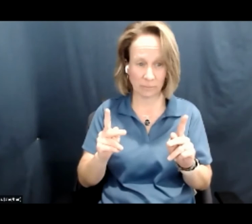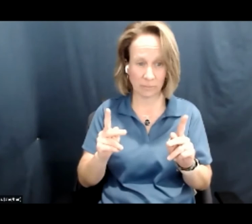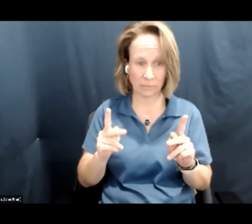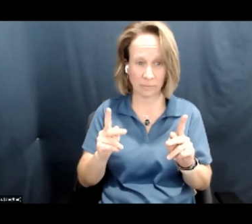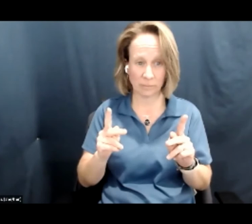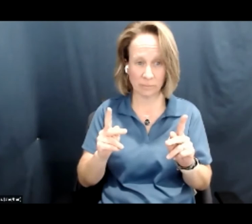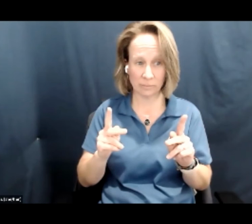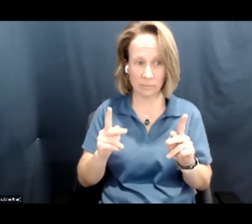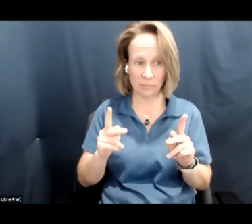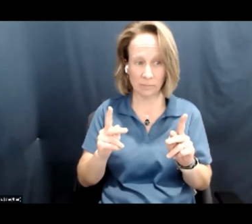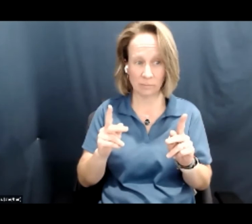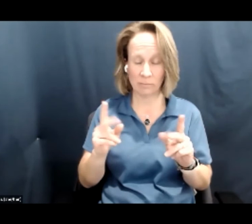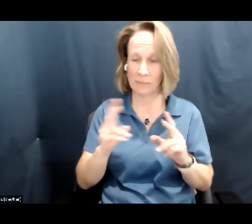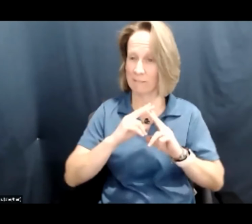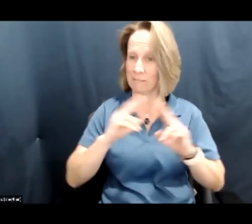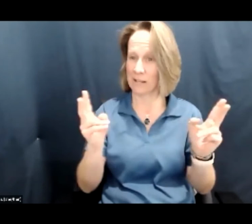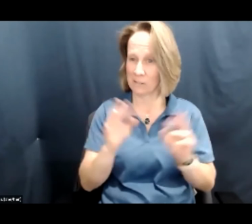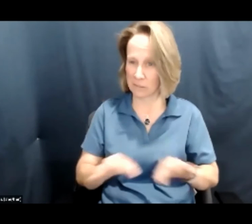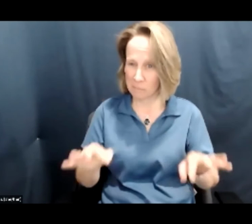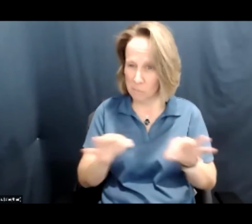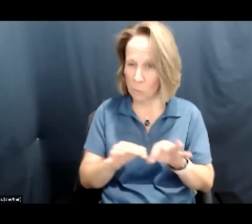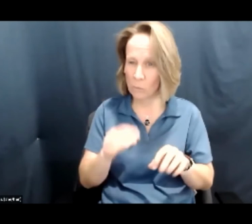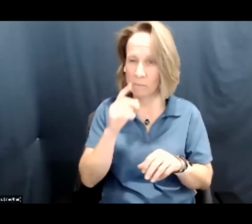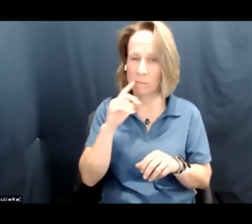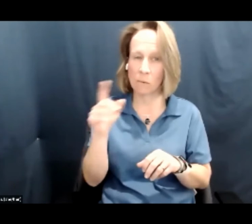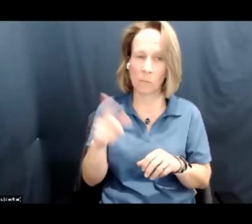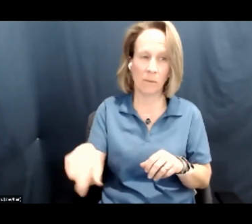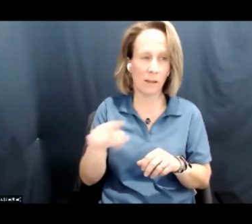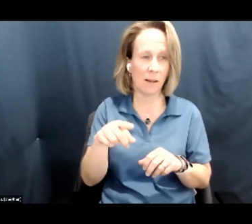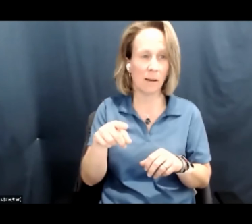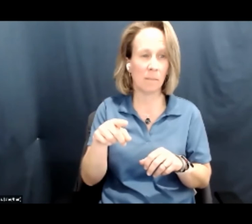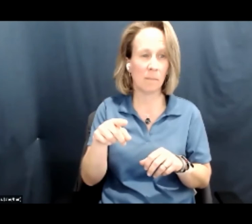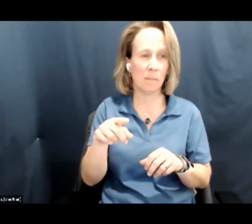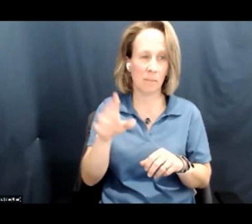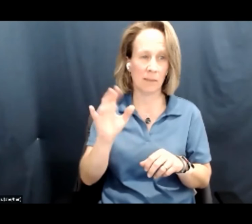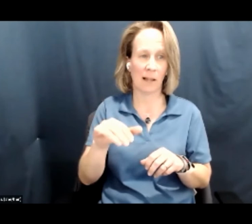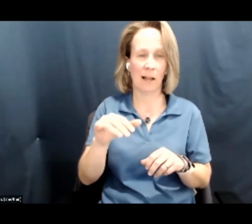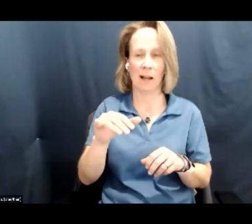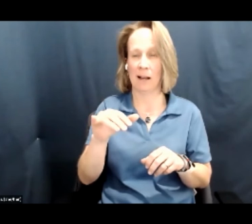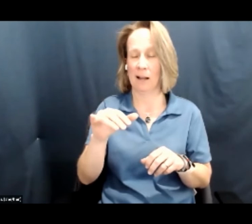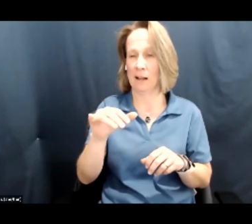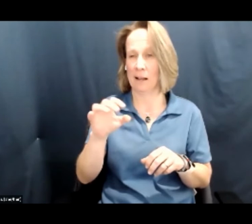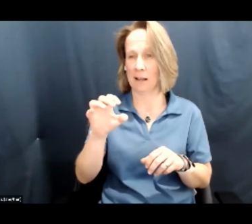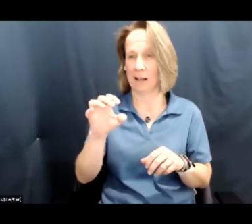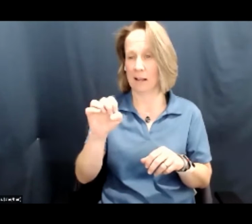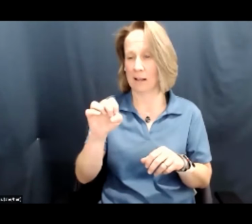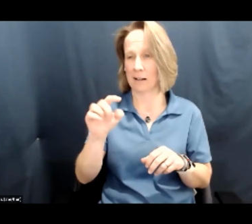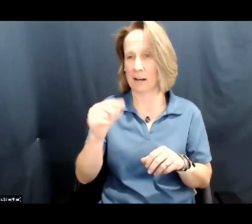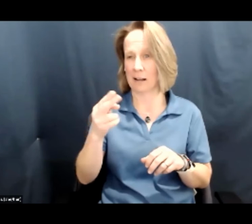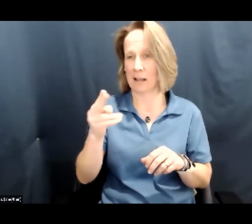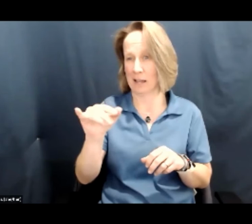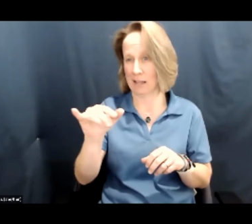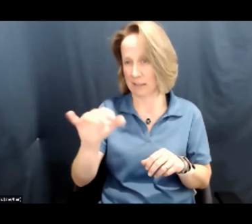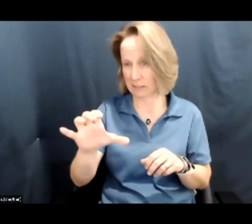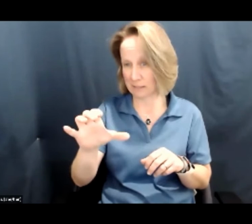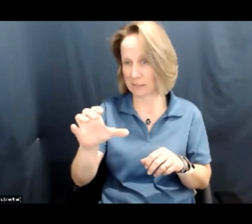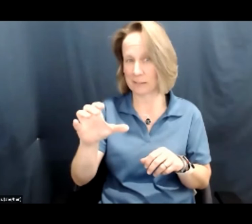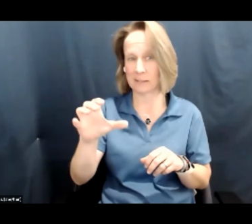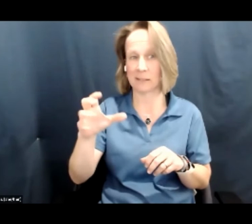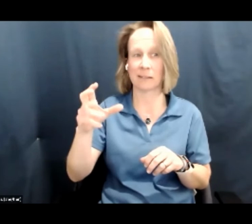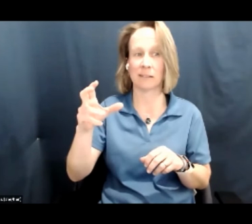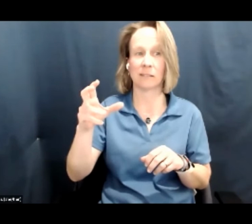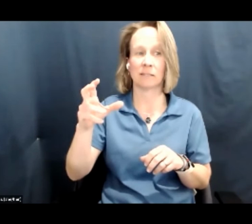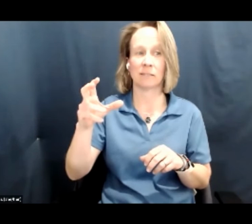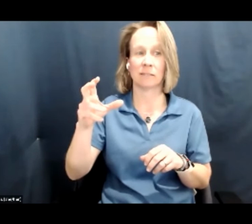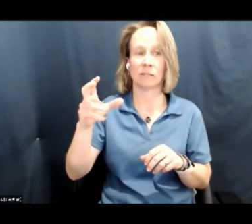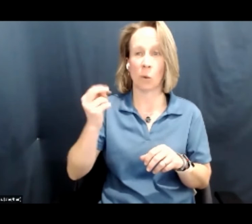it's very important to them that their ethnic or racial heritage is included when they